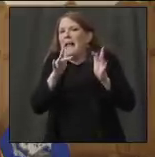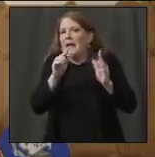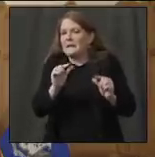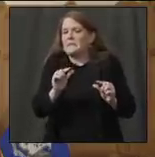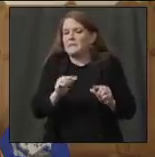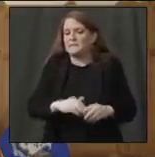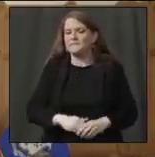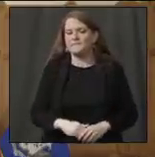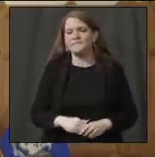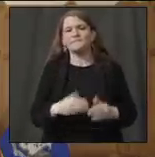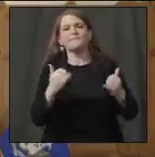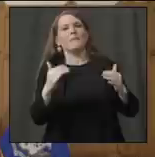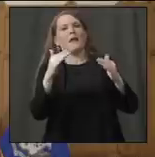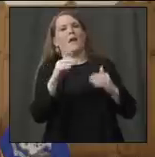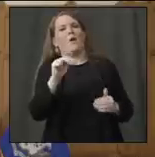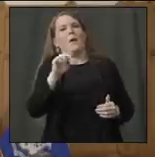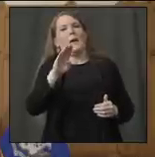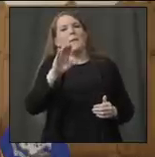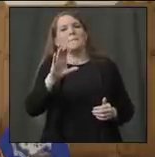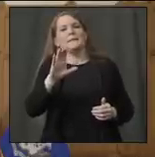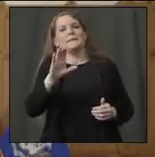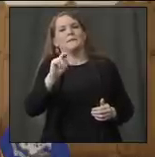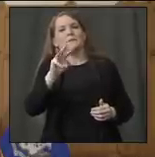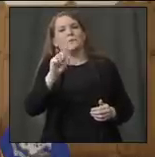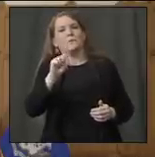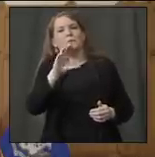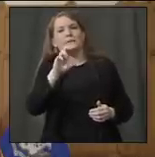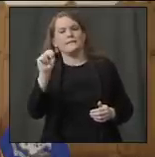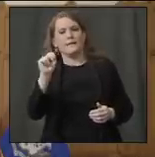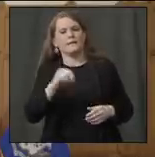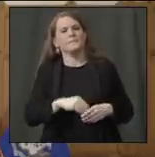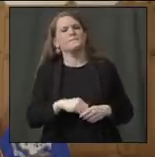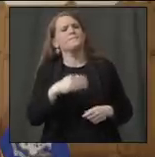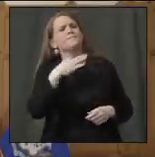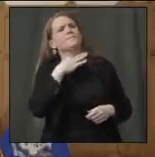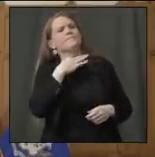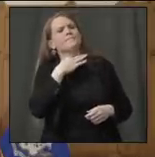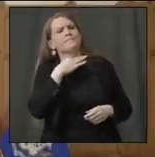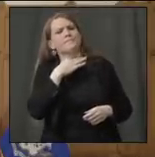Yes, hi, Governor. Some parents are proposing a volunteer-run